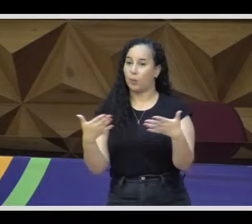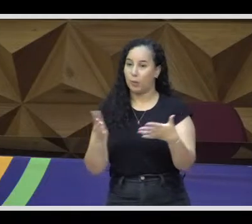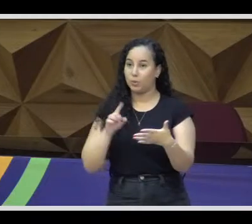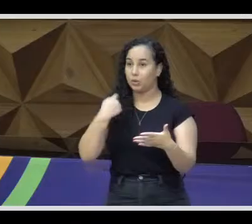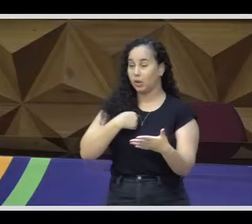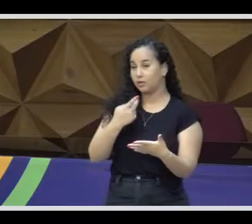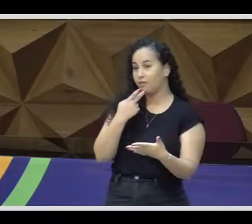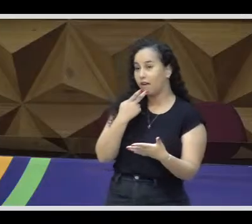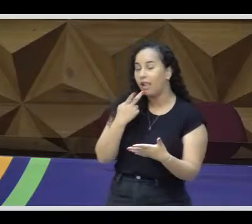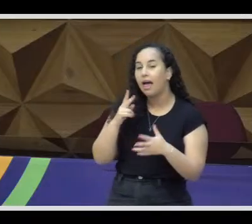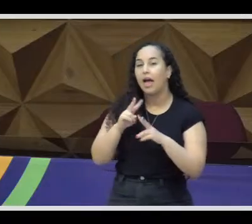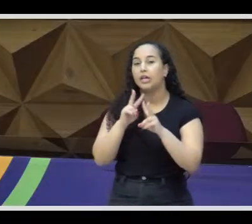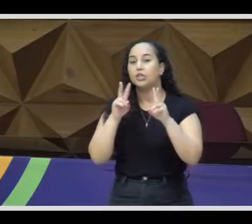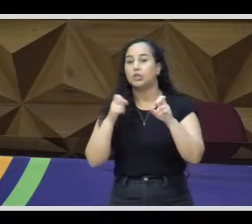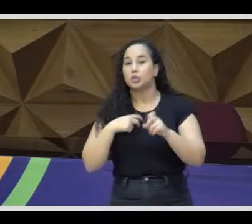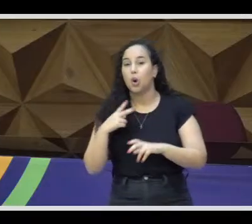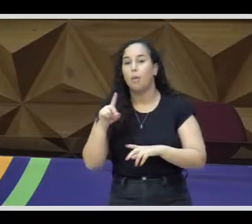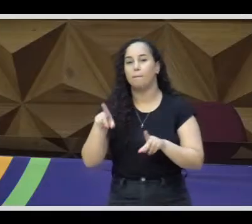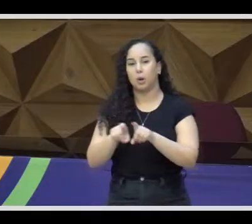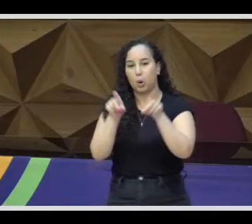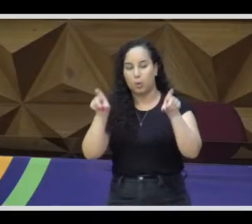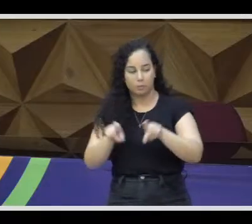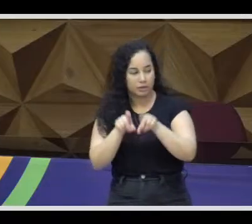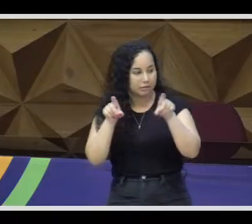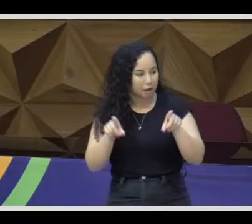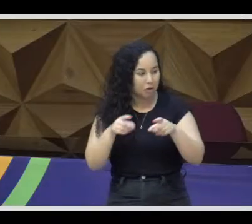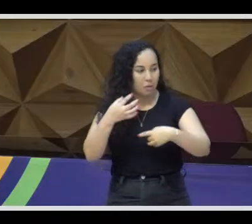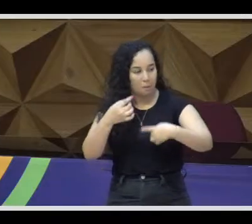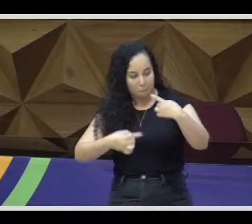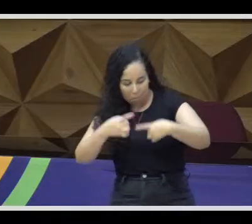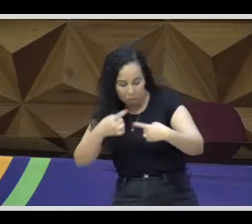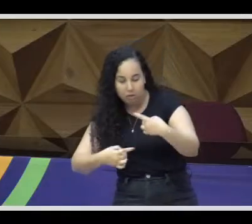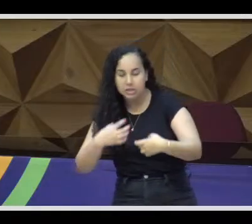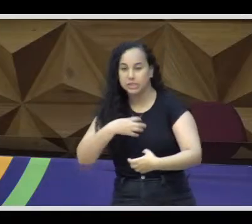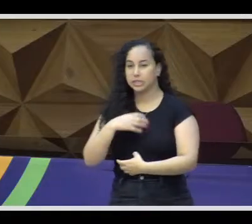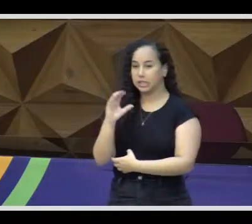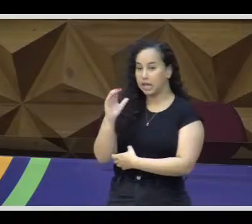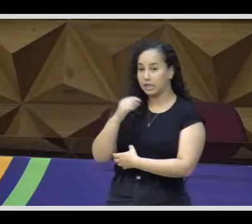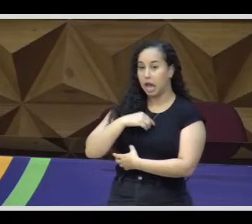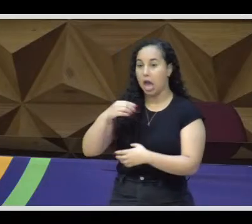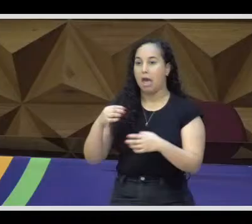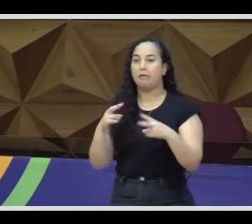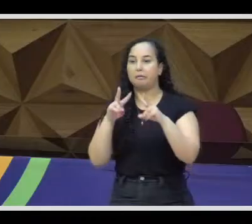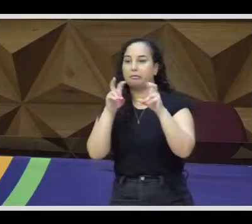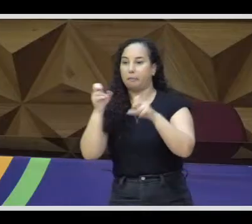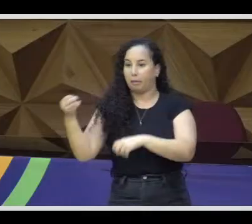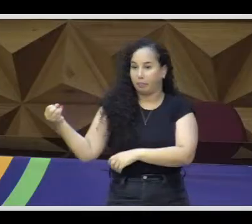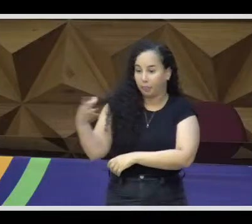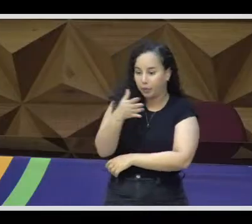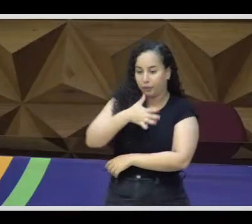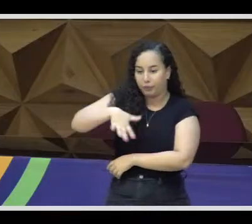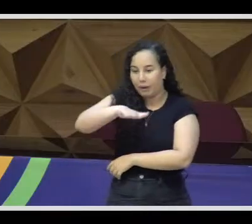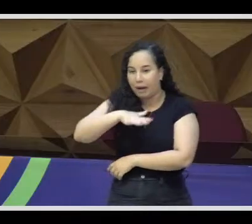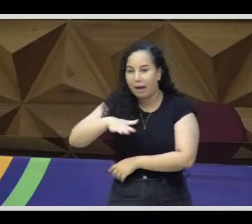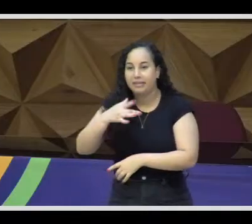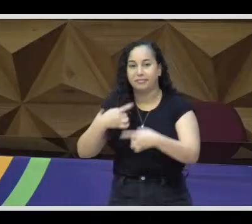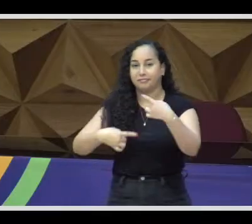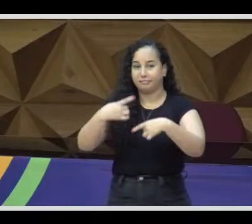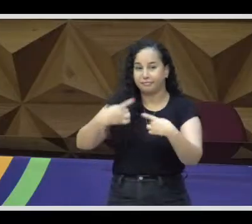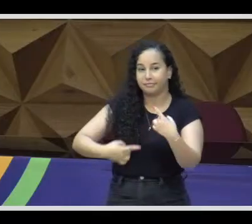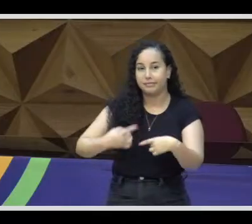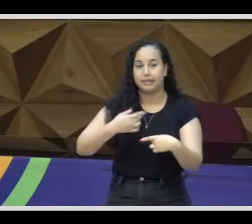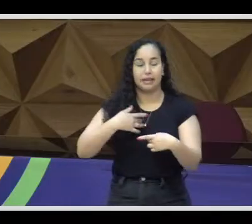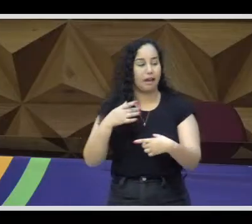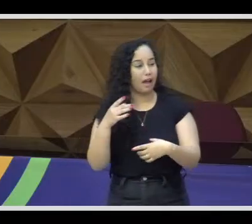be talking about computational political science. This is a completely new area in which we are exploring,